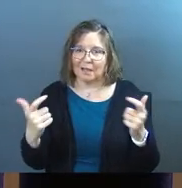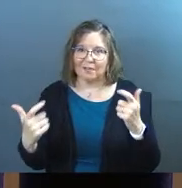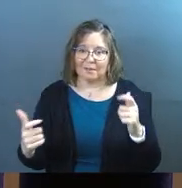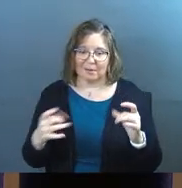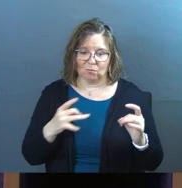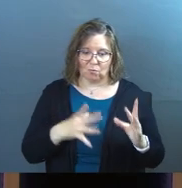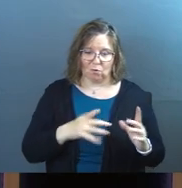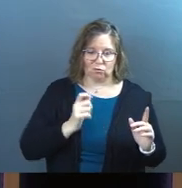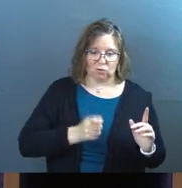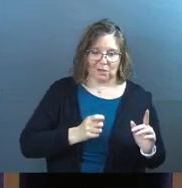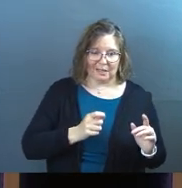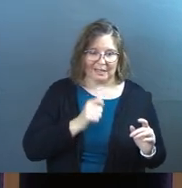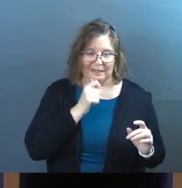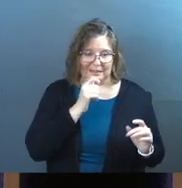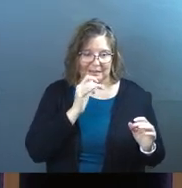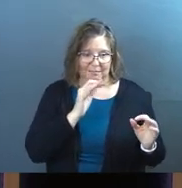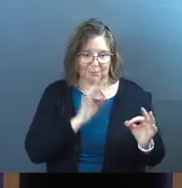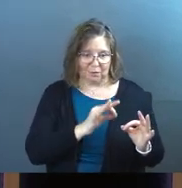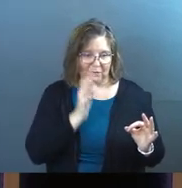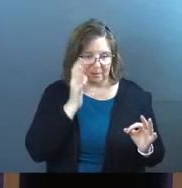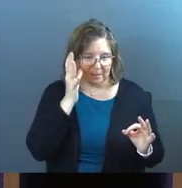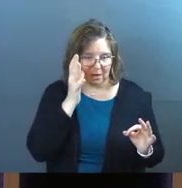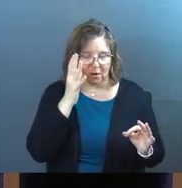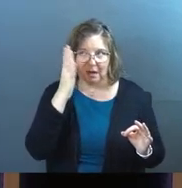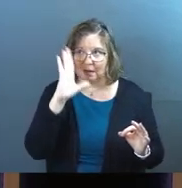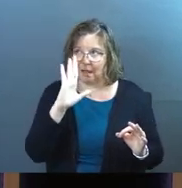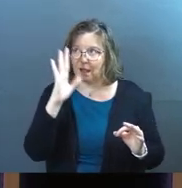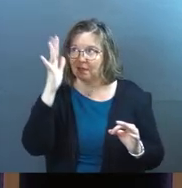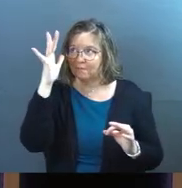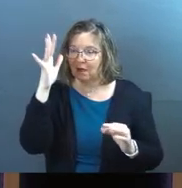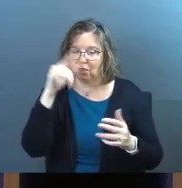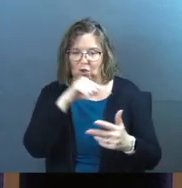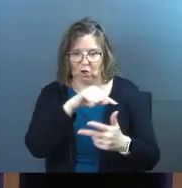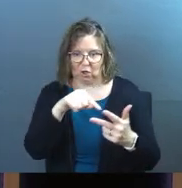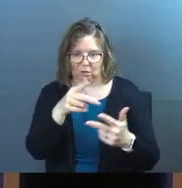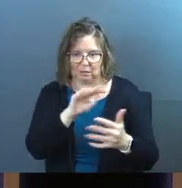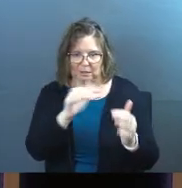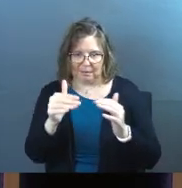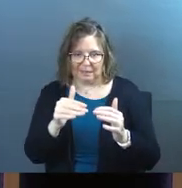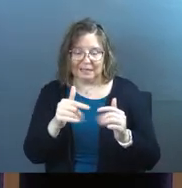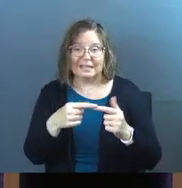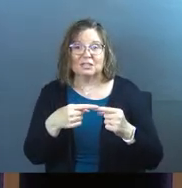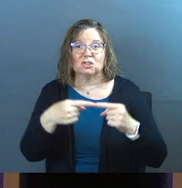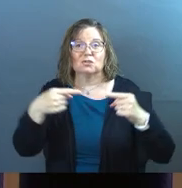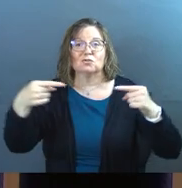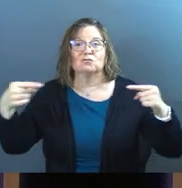megajerk judge and the imperfect parent and God the Father in heaven. He's